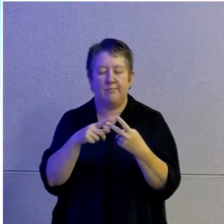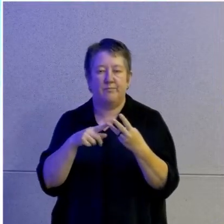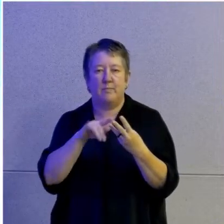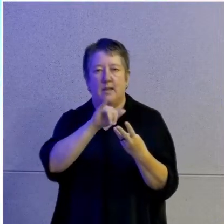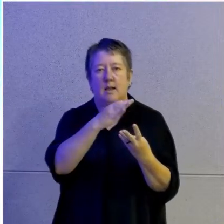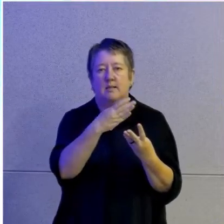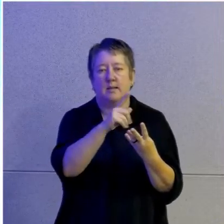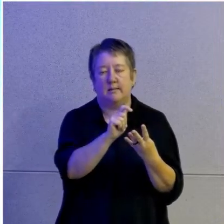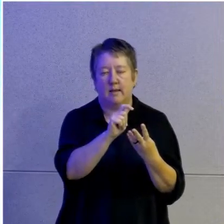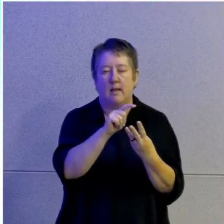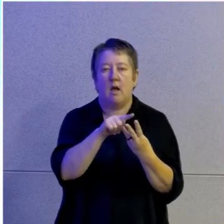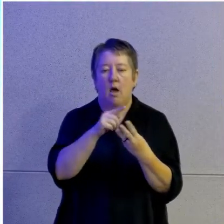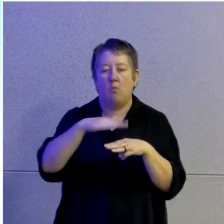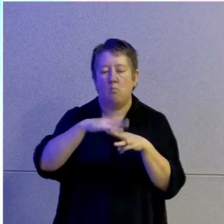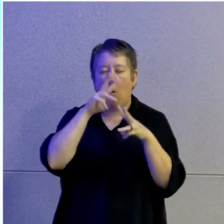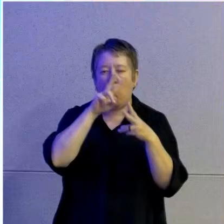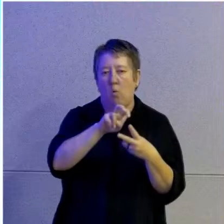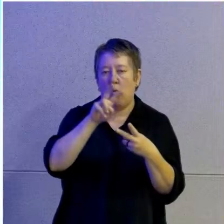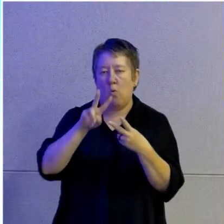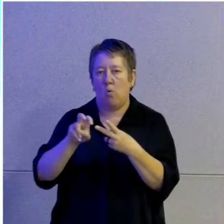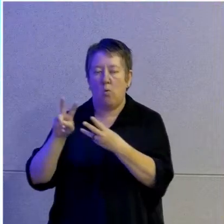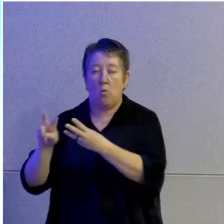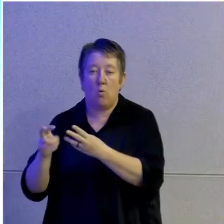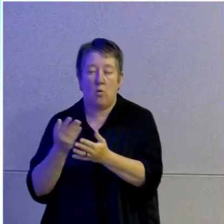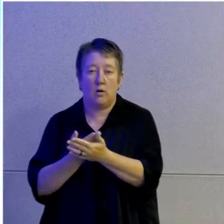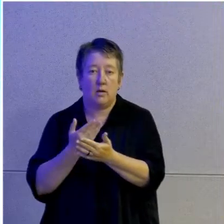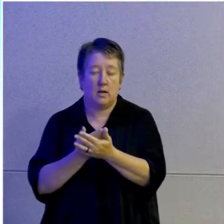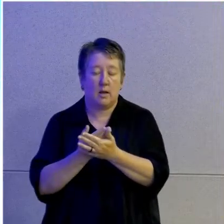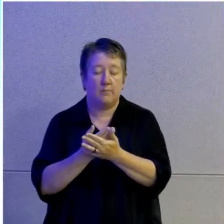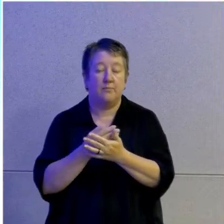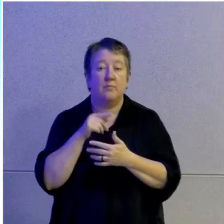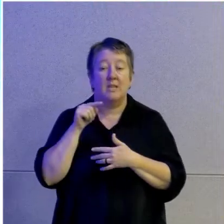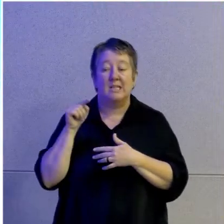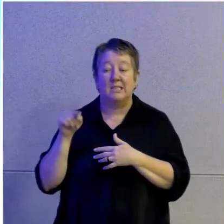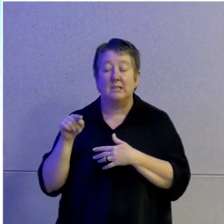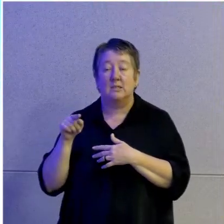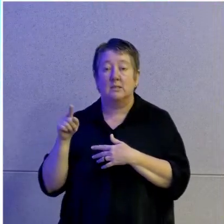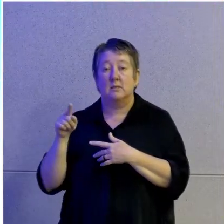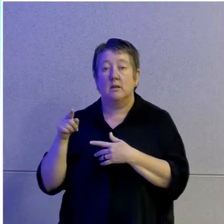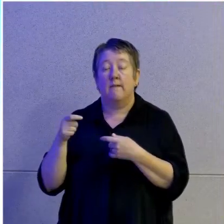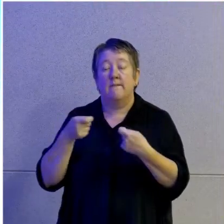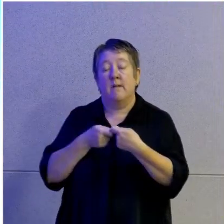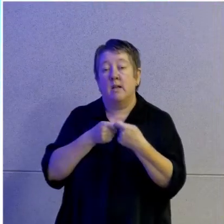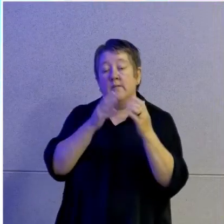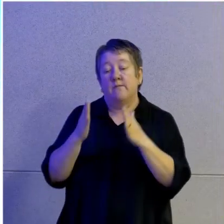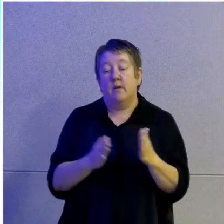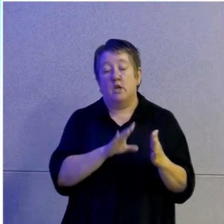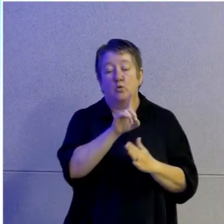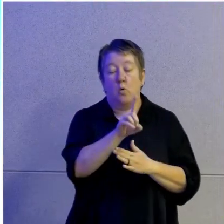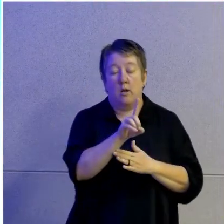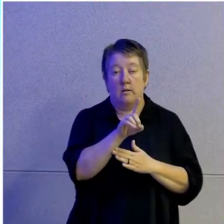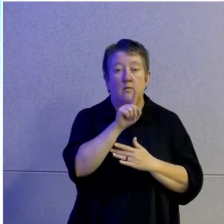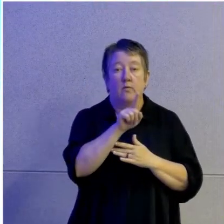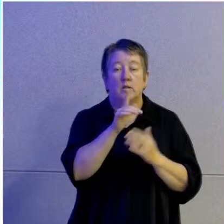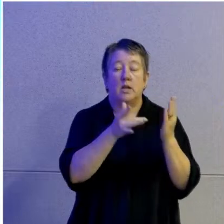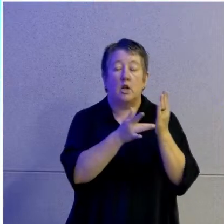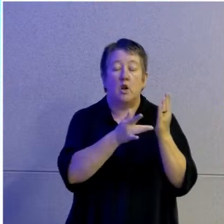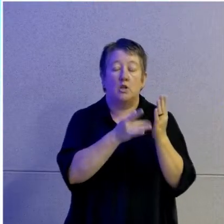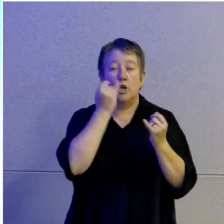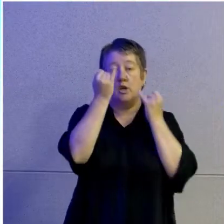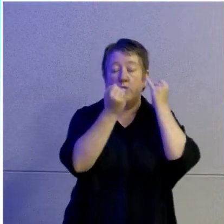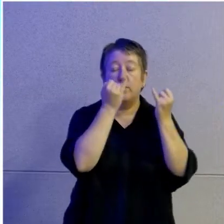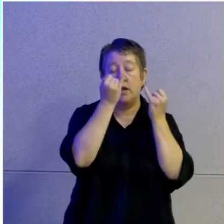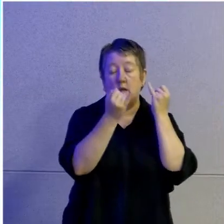The SA CERN program has financed phase one of the technology innovation platform, that is